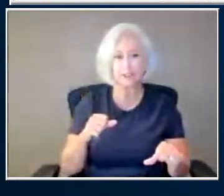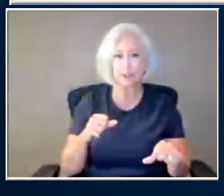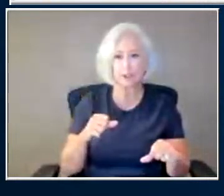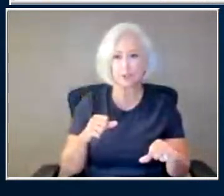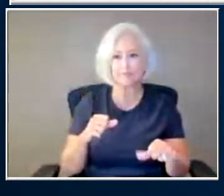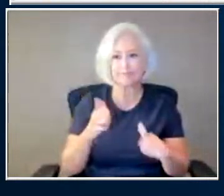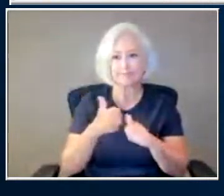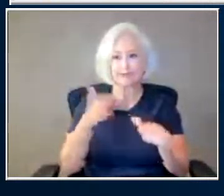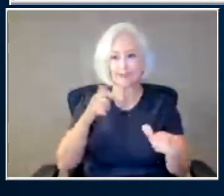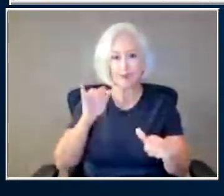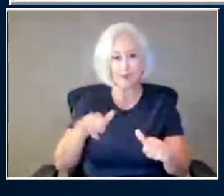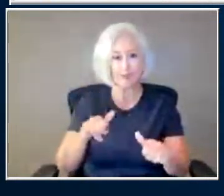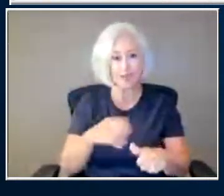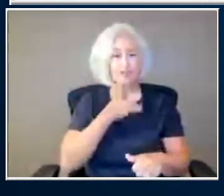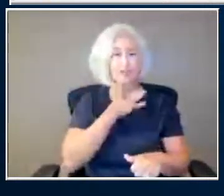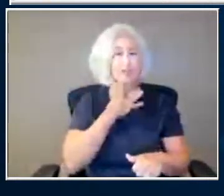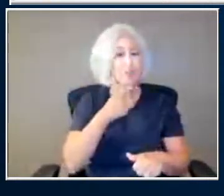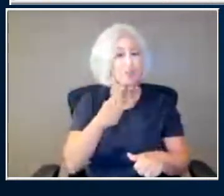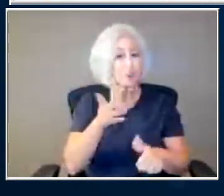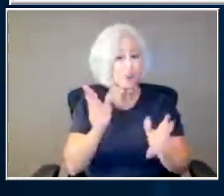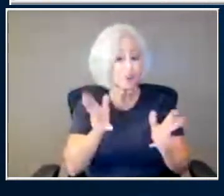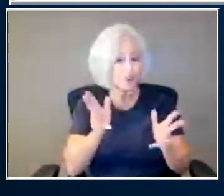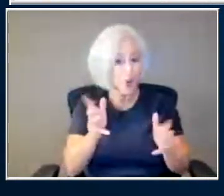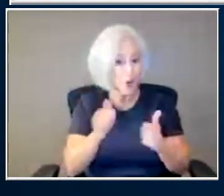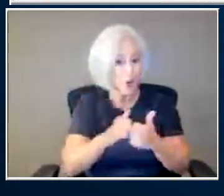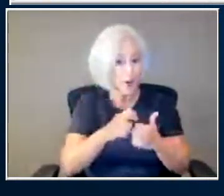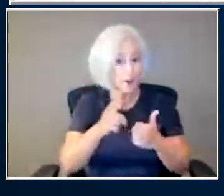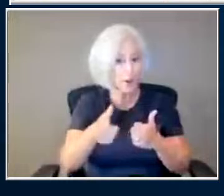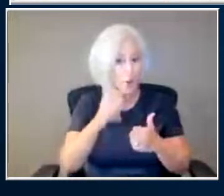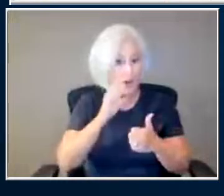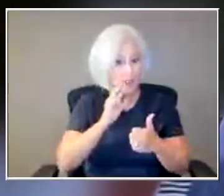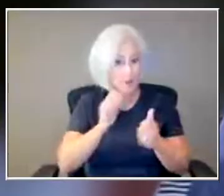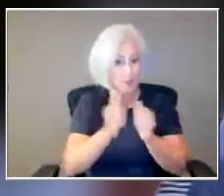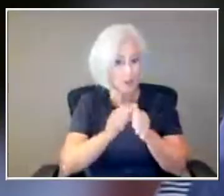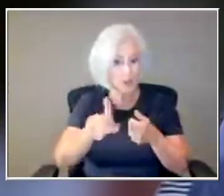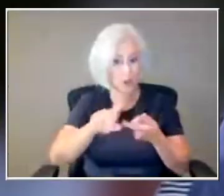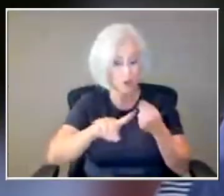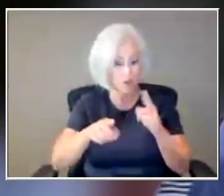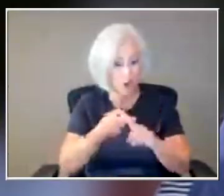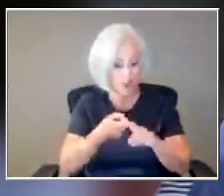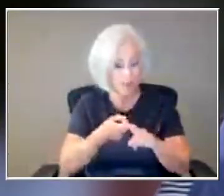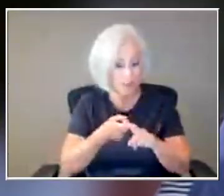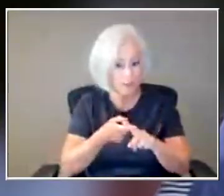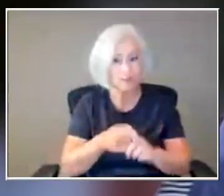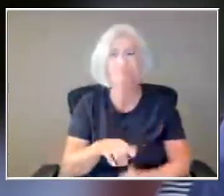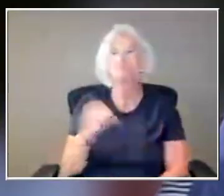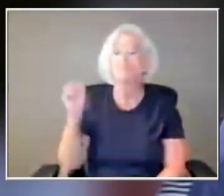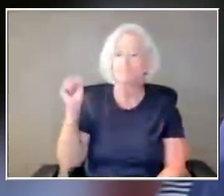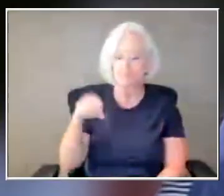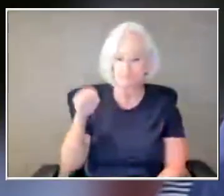with your friends, other guys, about your experience? Yes, I do.